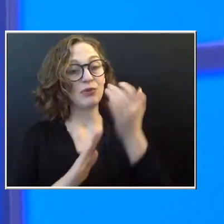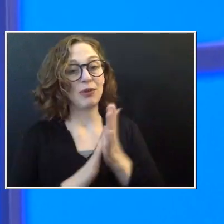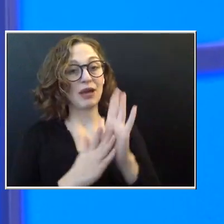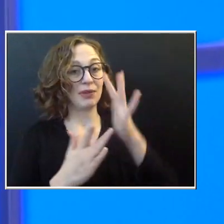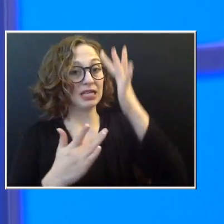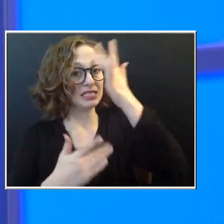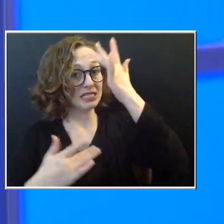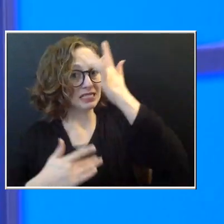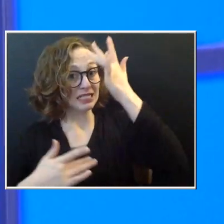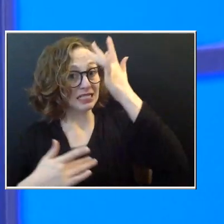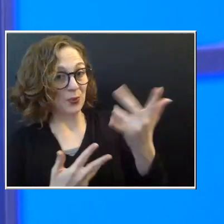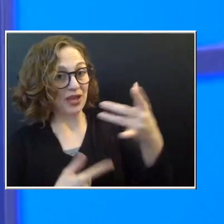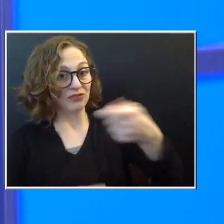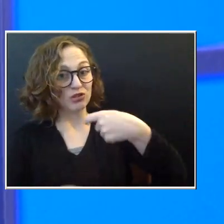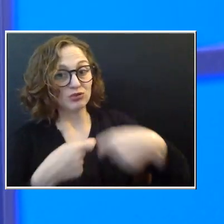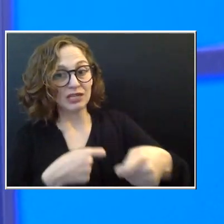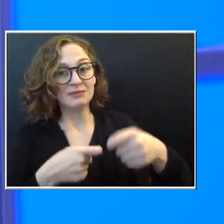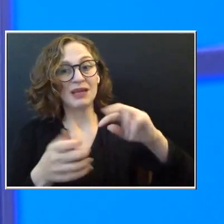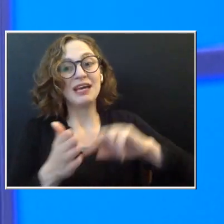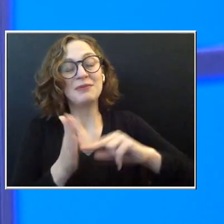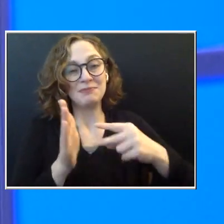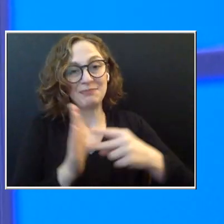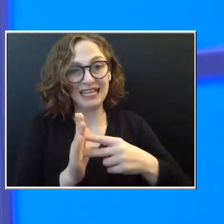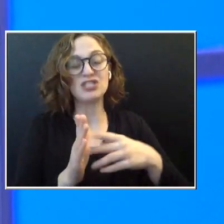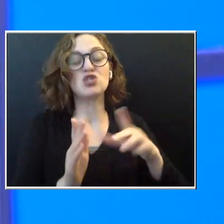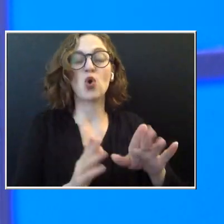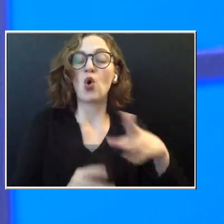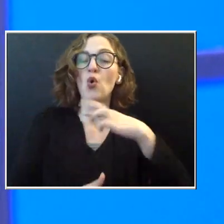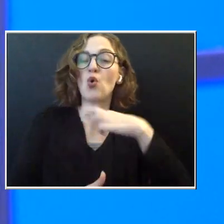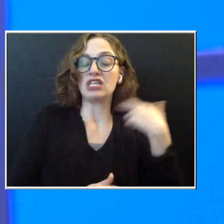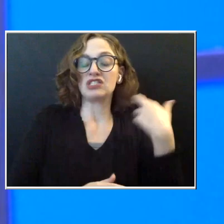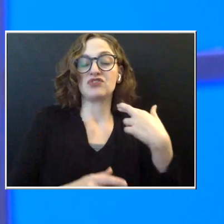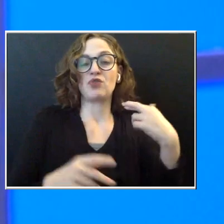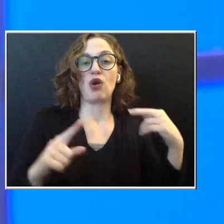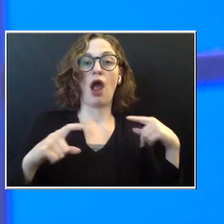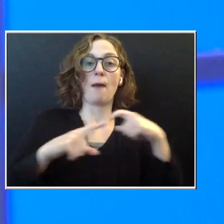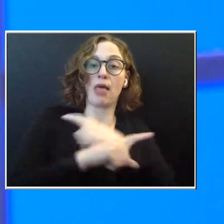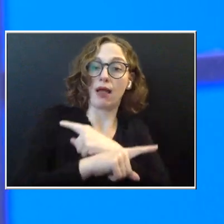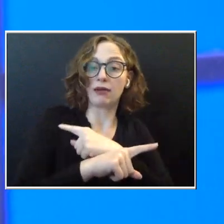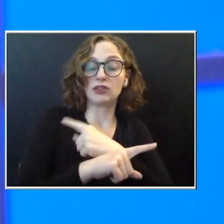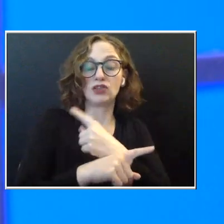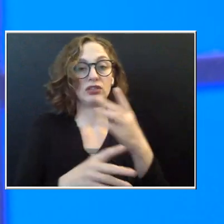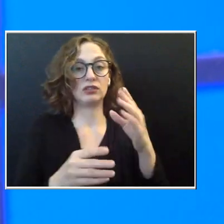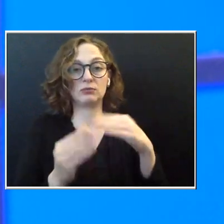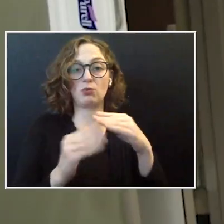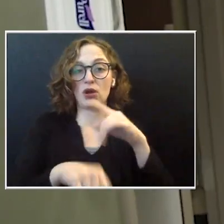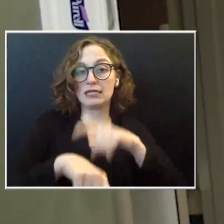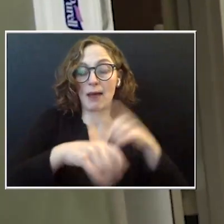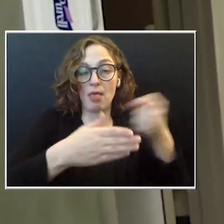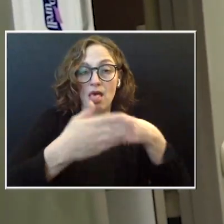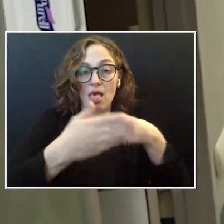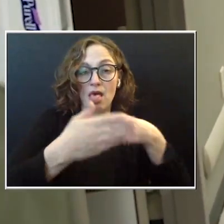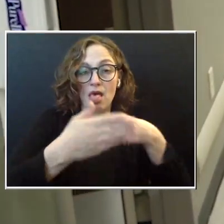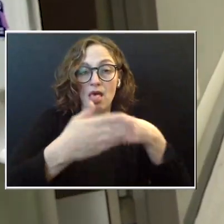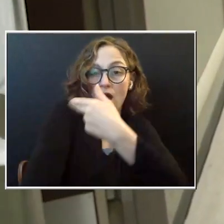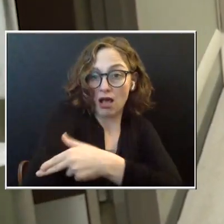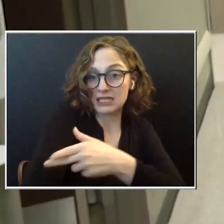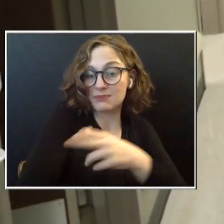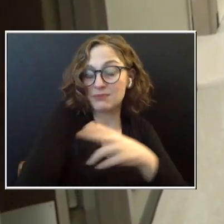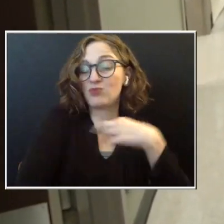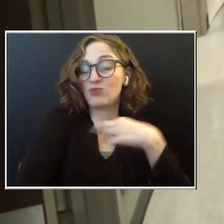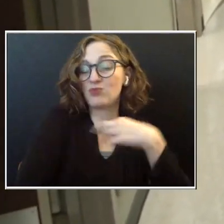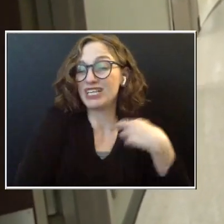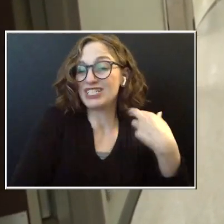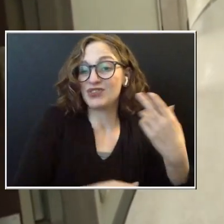risk of complications, more time in the hospital, more stress with dealing with the disease, and ultimately a higher risk of death. Dr. Ryan Taylor